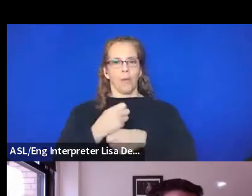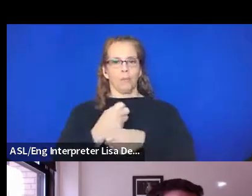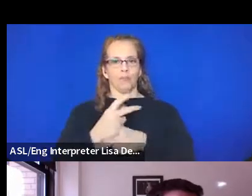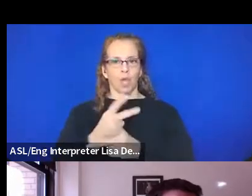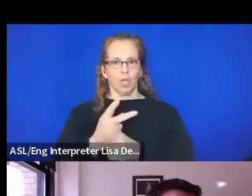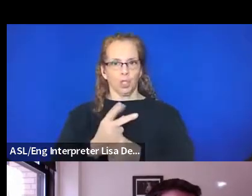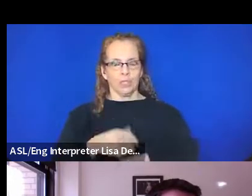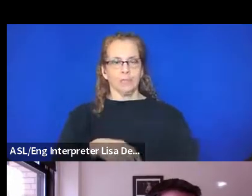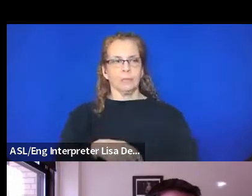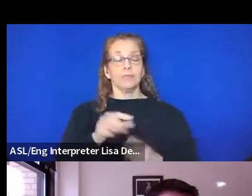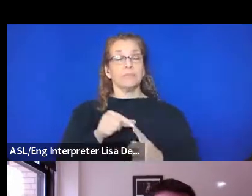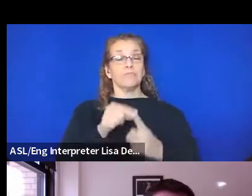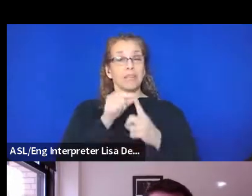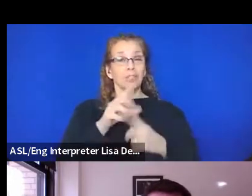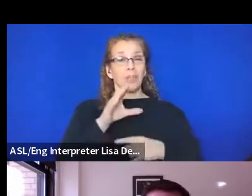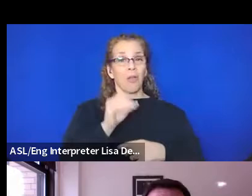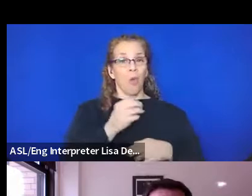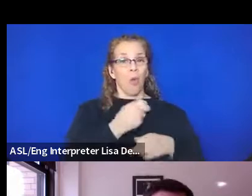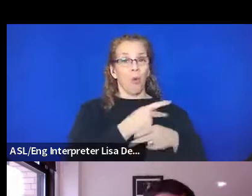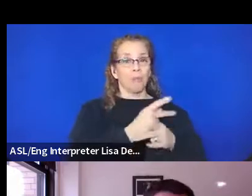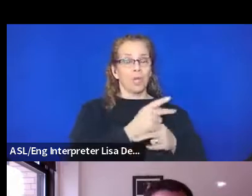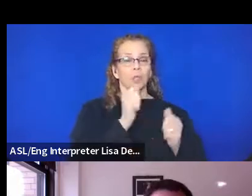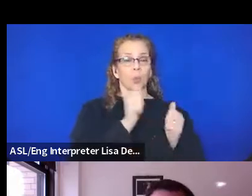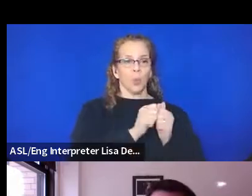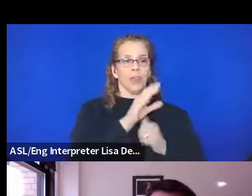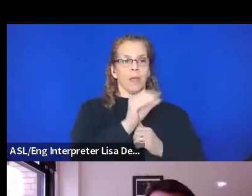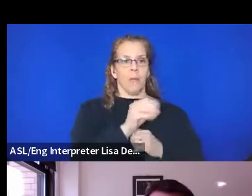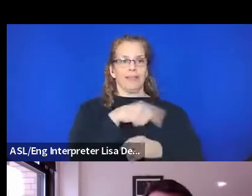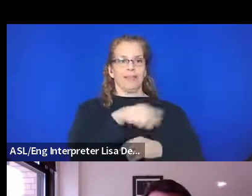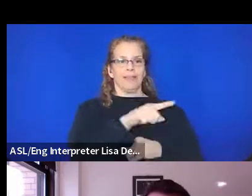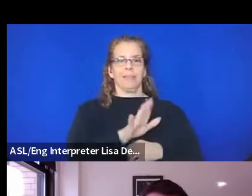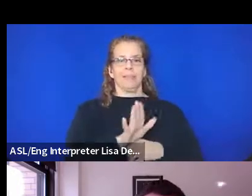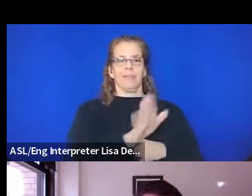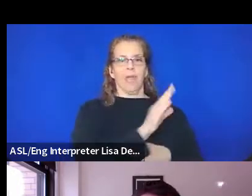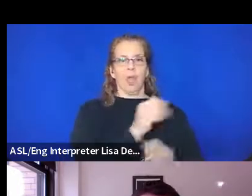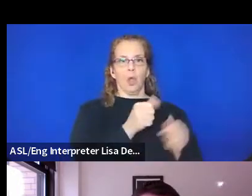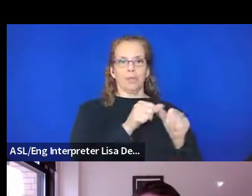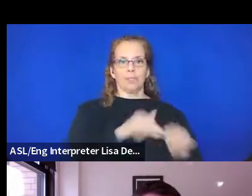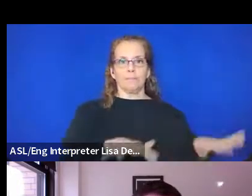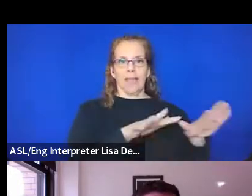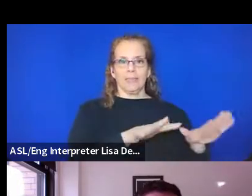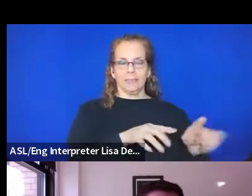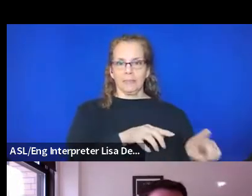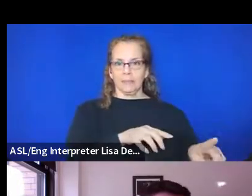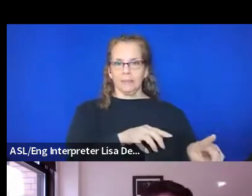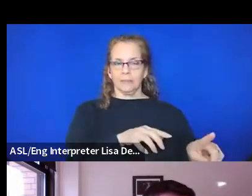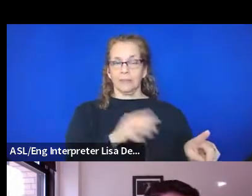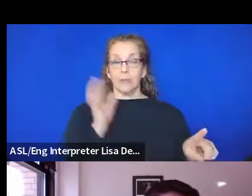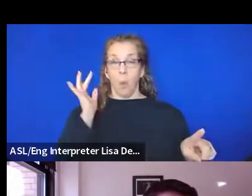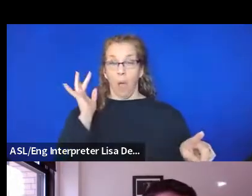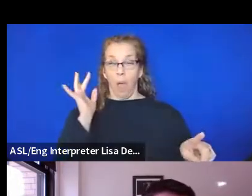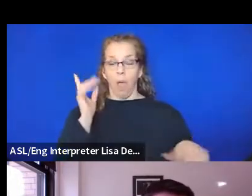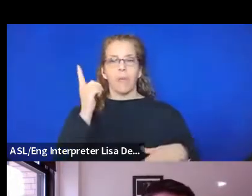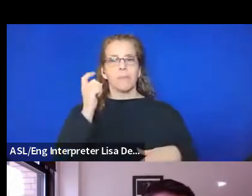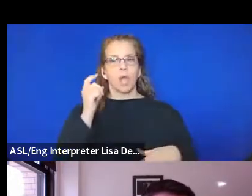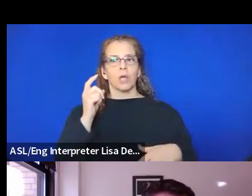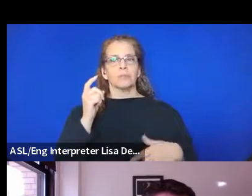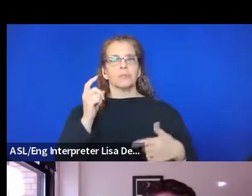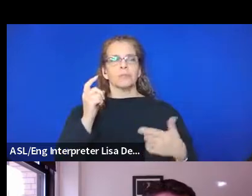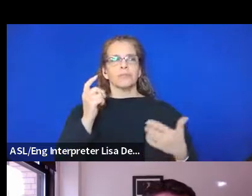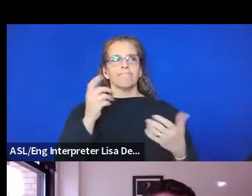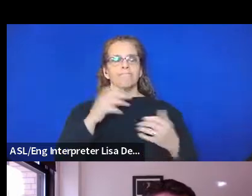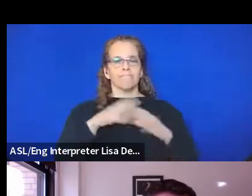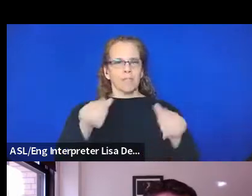with companies that do have their own space, because it can be challenging